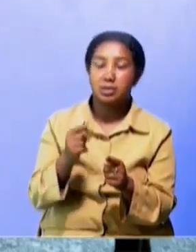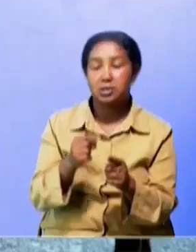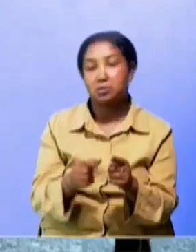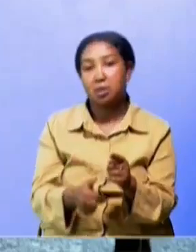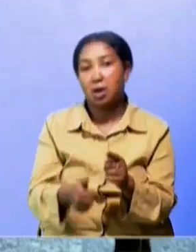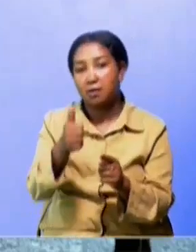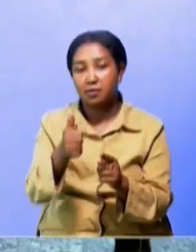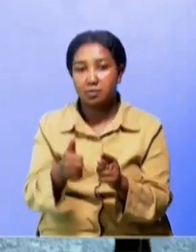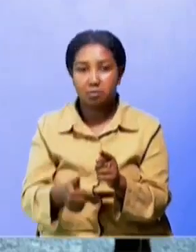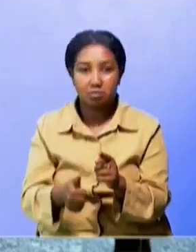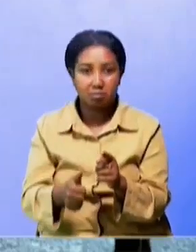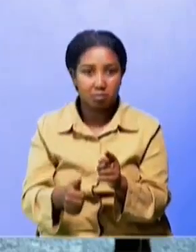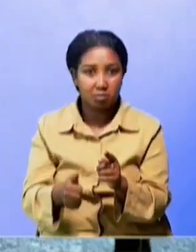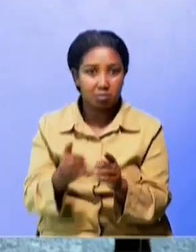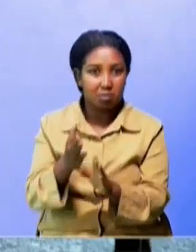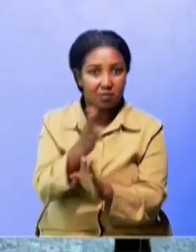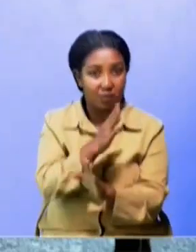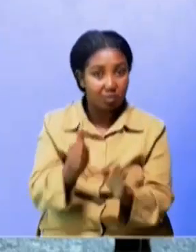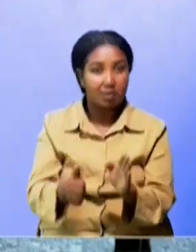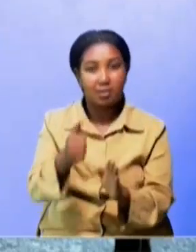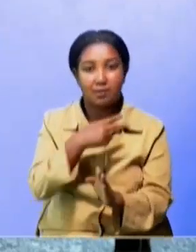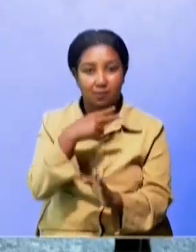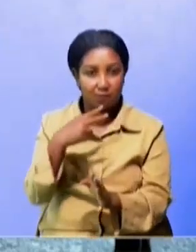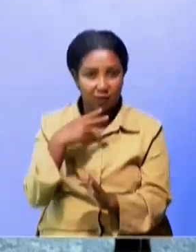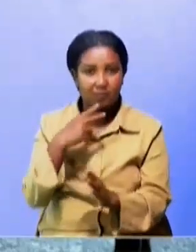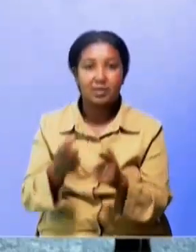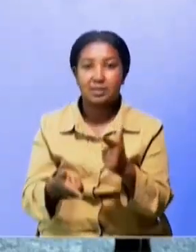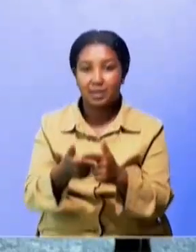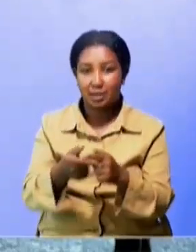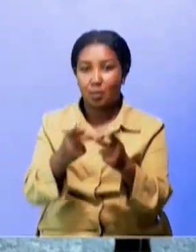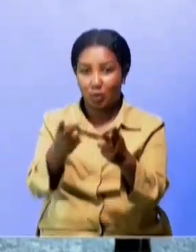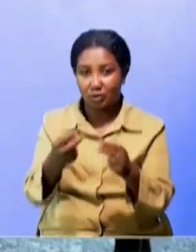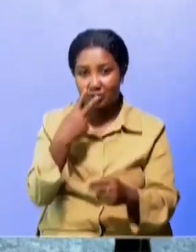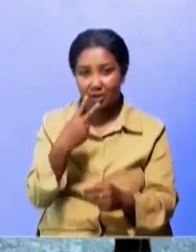main verb. Let's go and see the